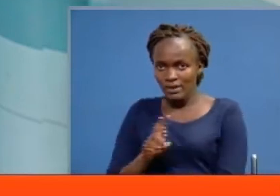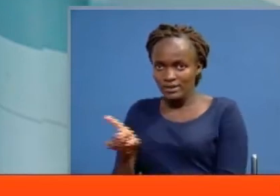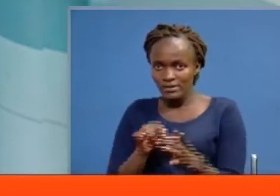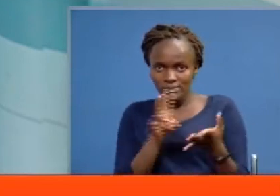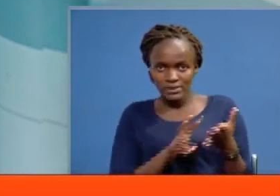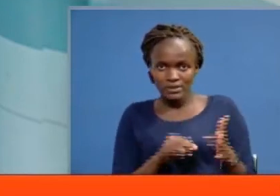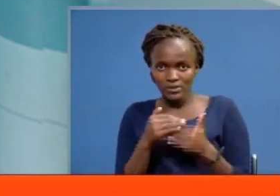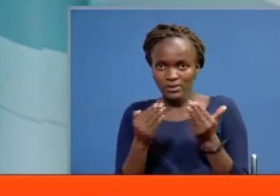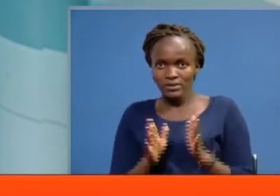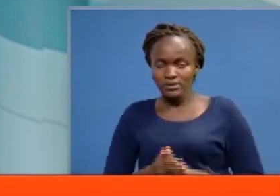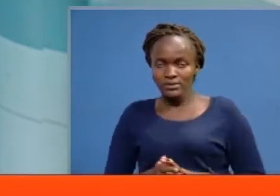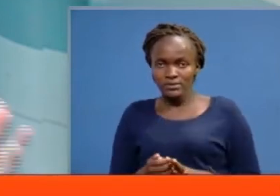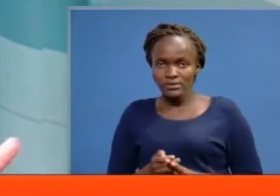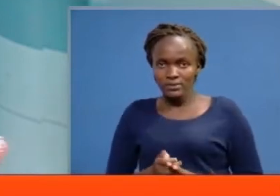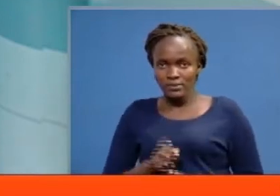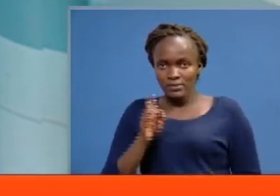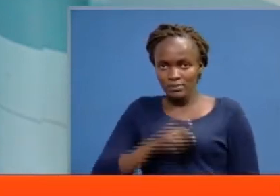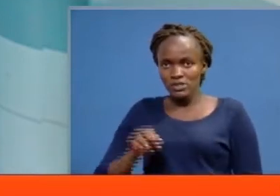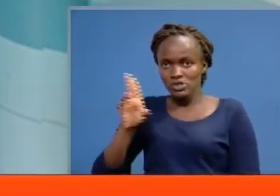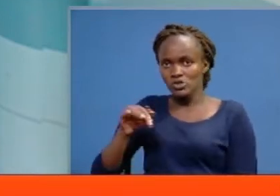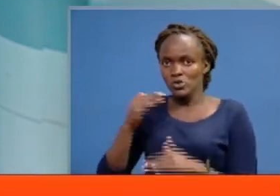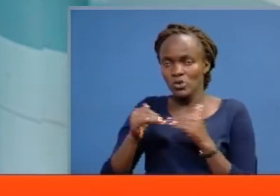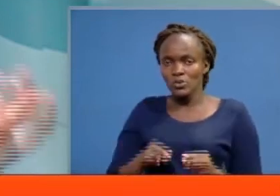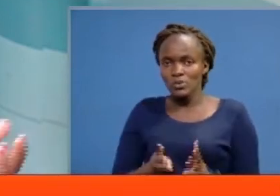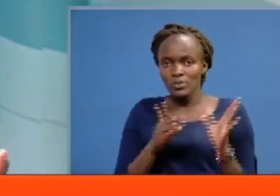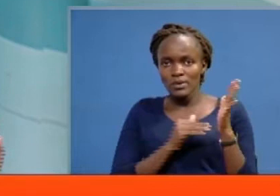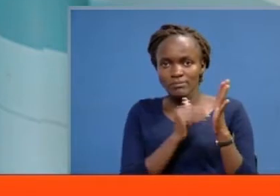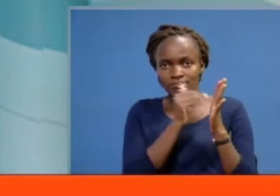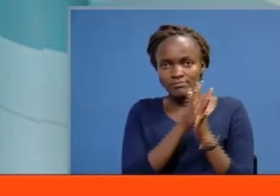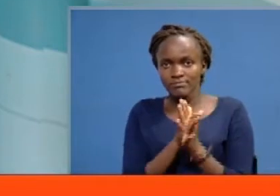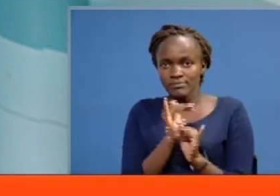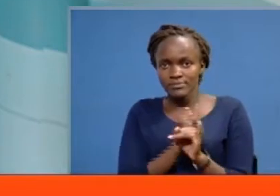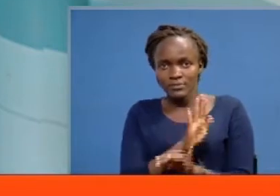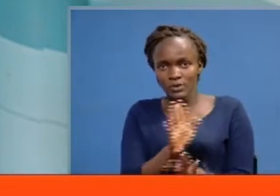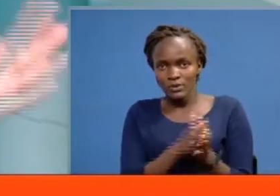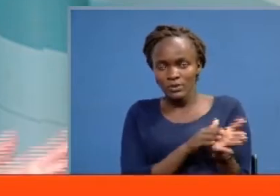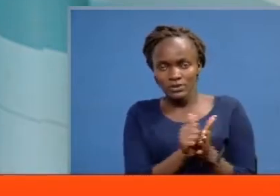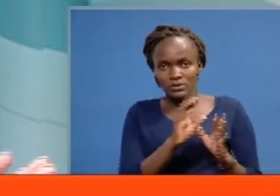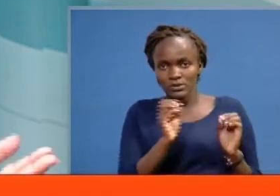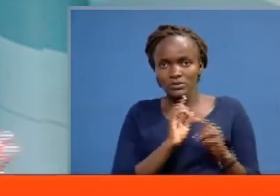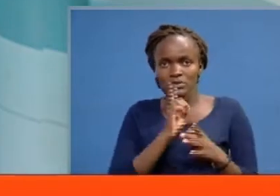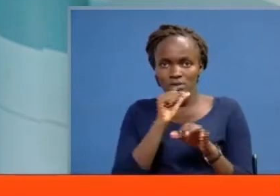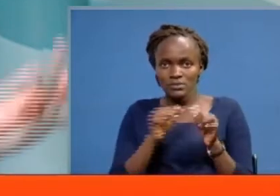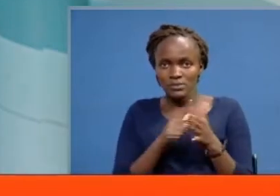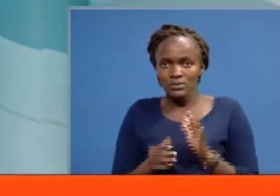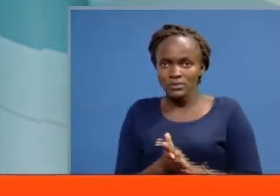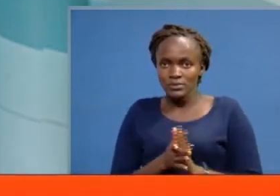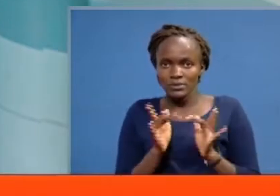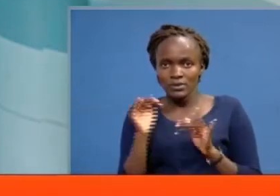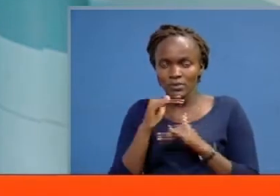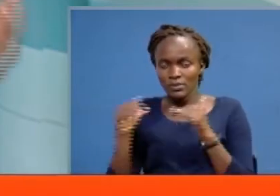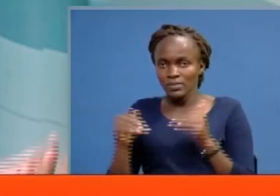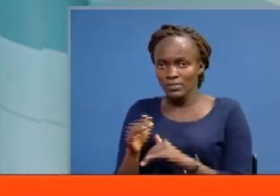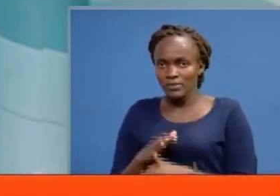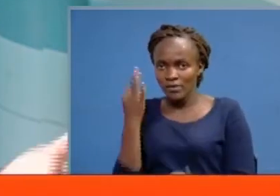your articles. So you have to use it in order to improve your career and not to destroy it. And I'll talk about online as a whole,